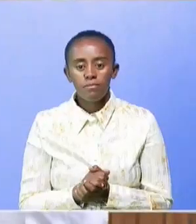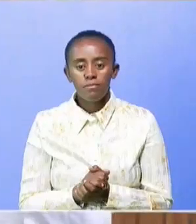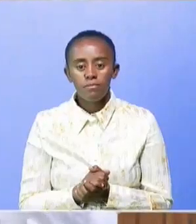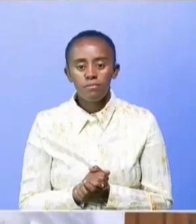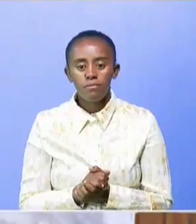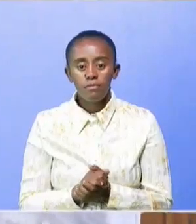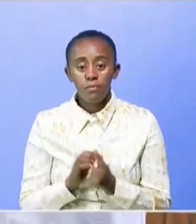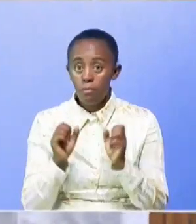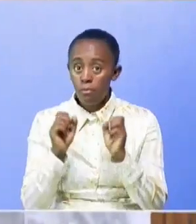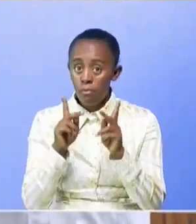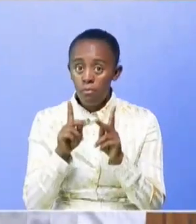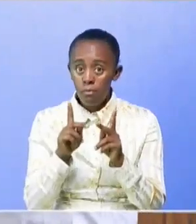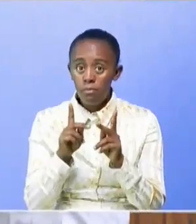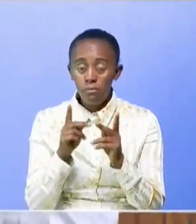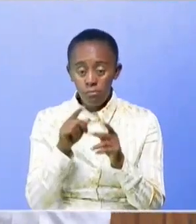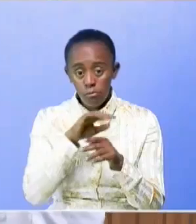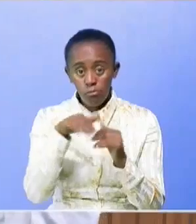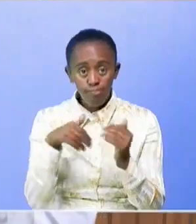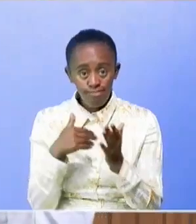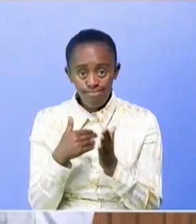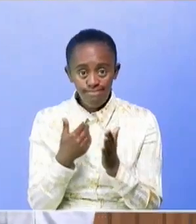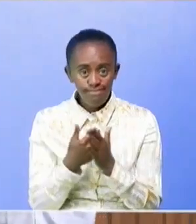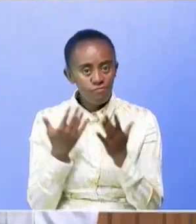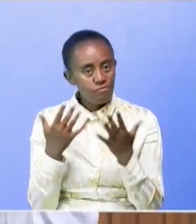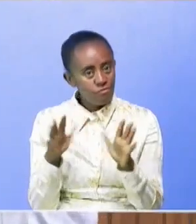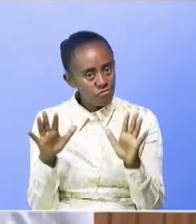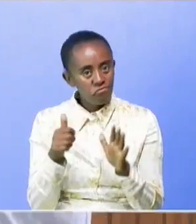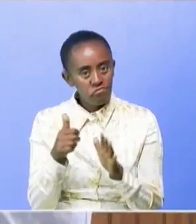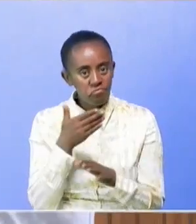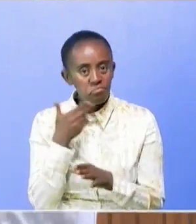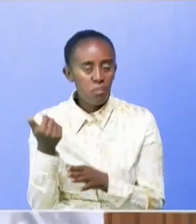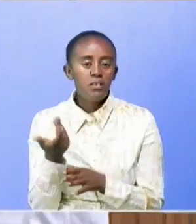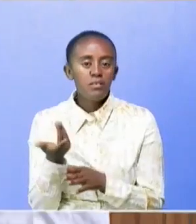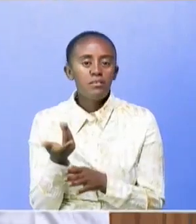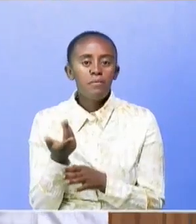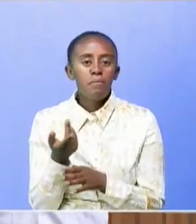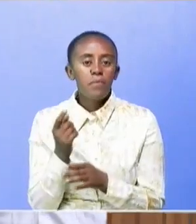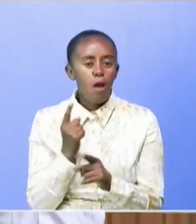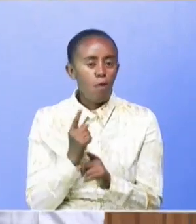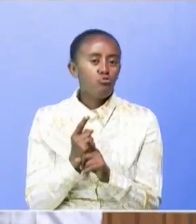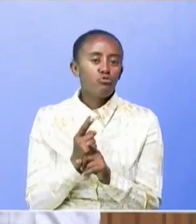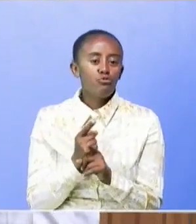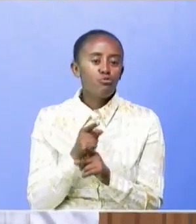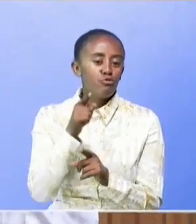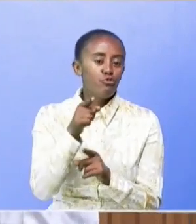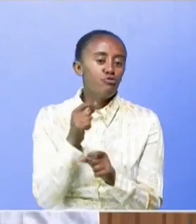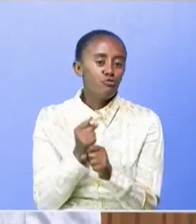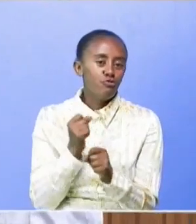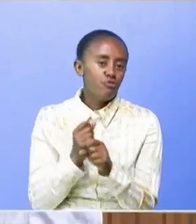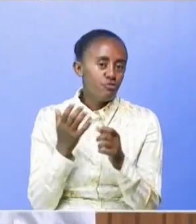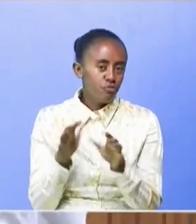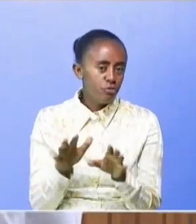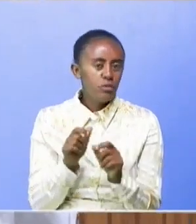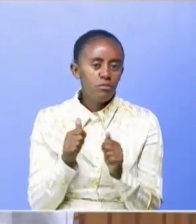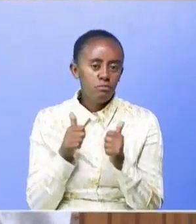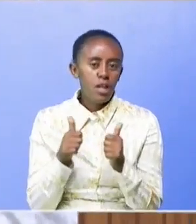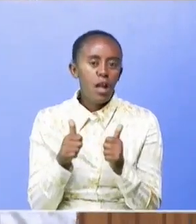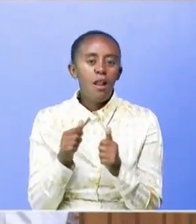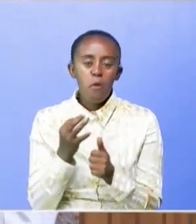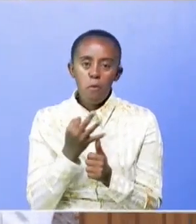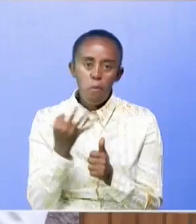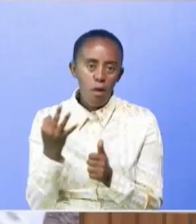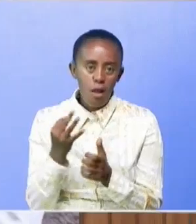Okay, I'm sure you have all done your best, and I'm sure you have all done really well in